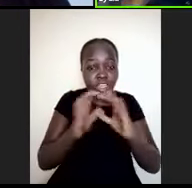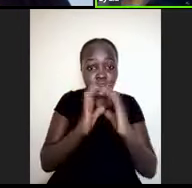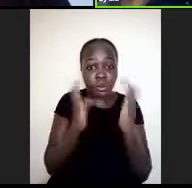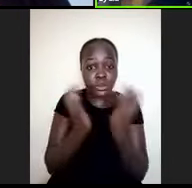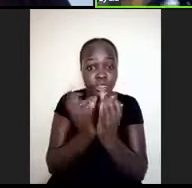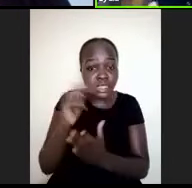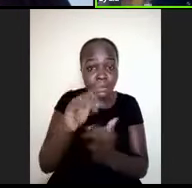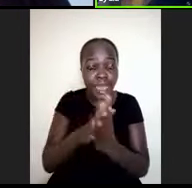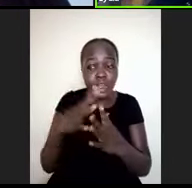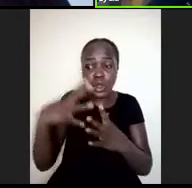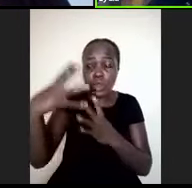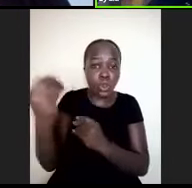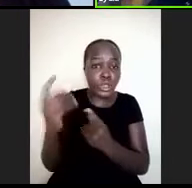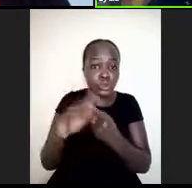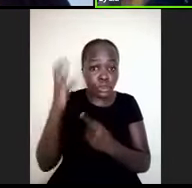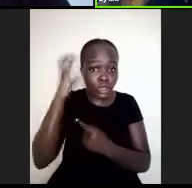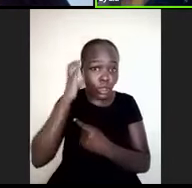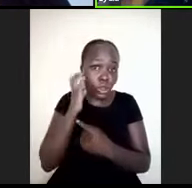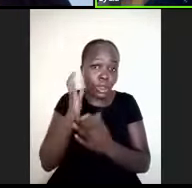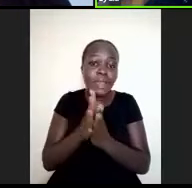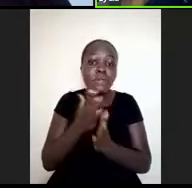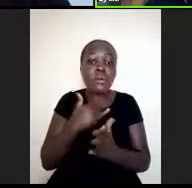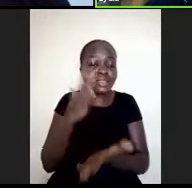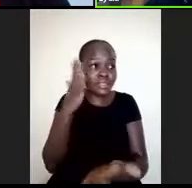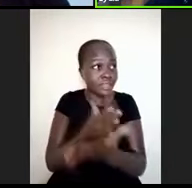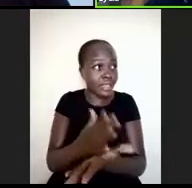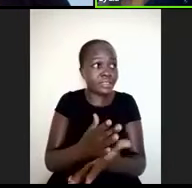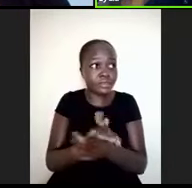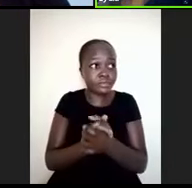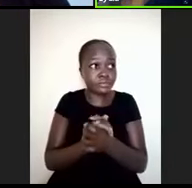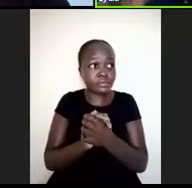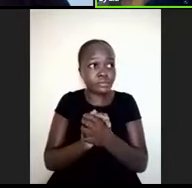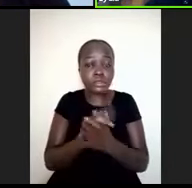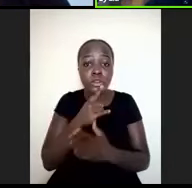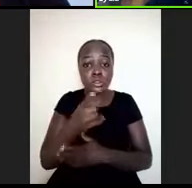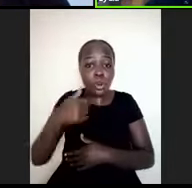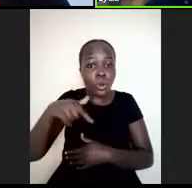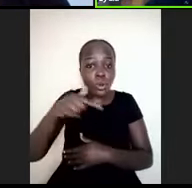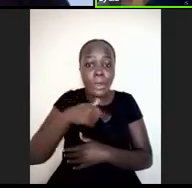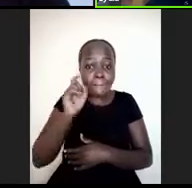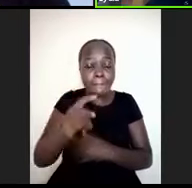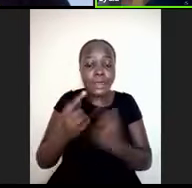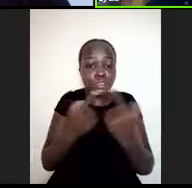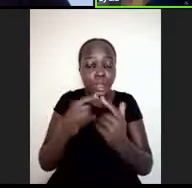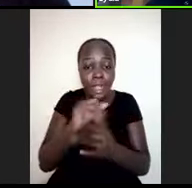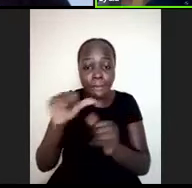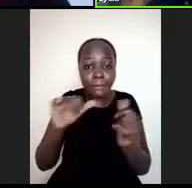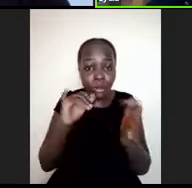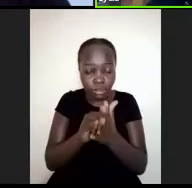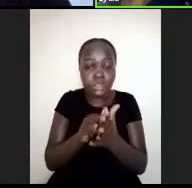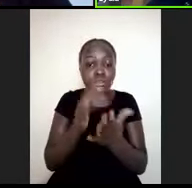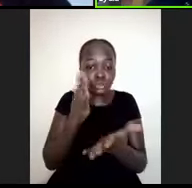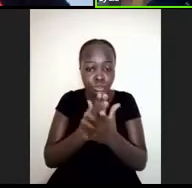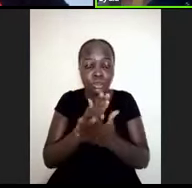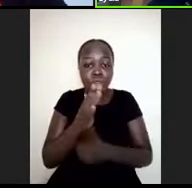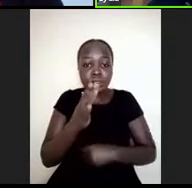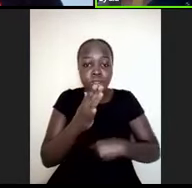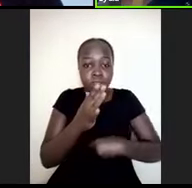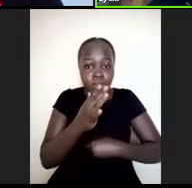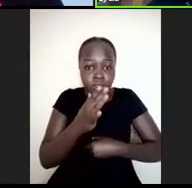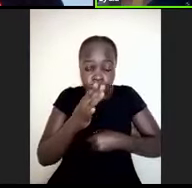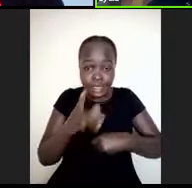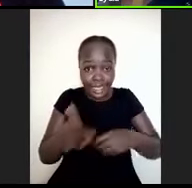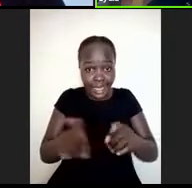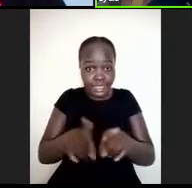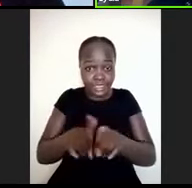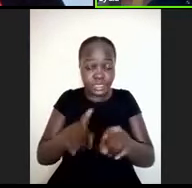the courts and they wanted rights. And so we must talk about this. As I shared earlier, I had been going